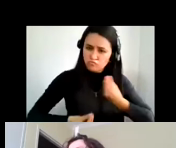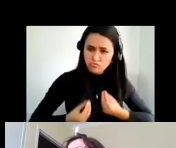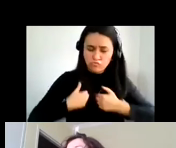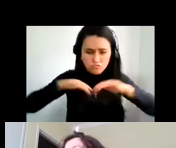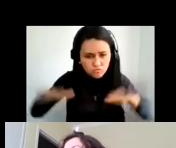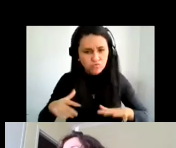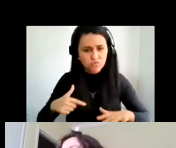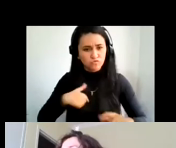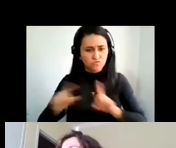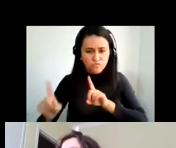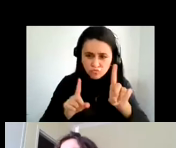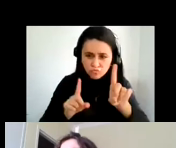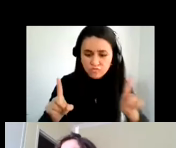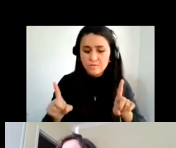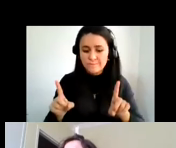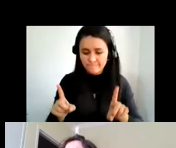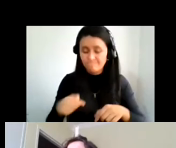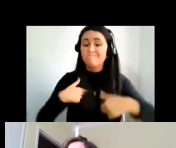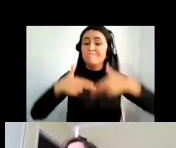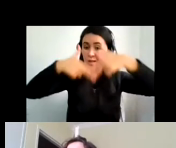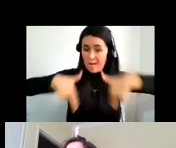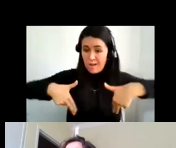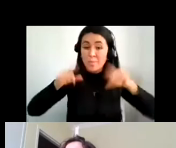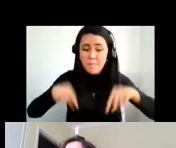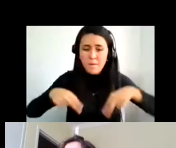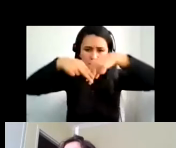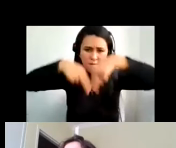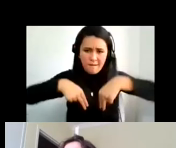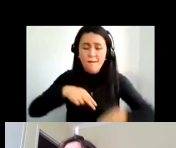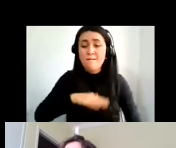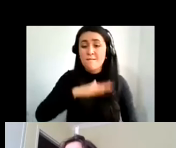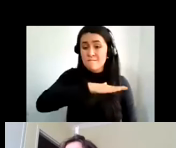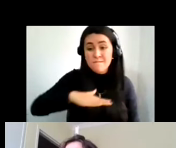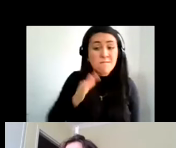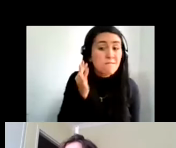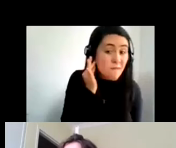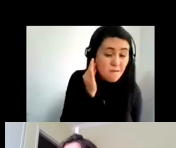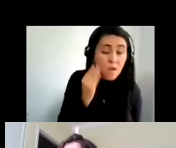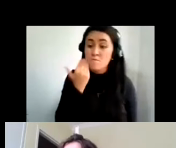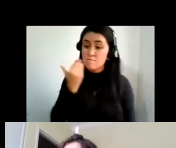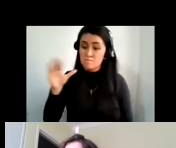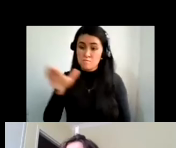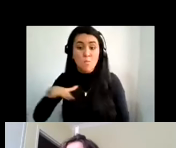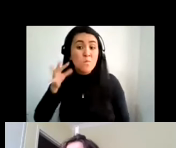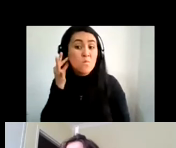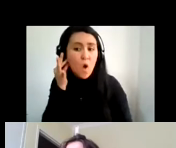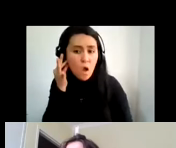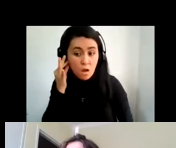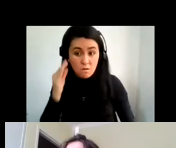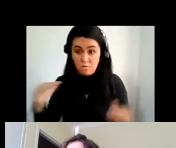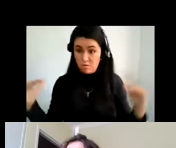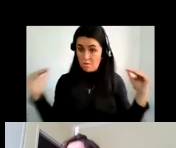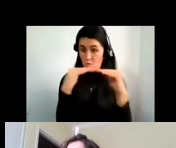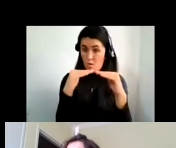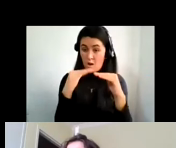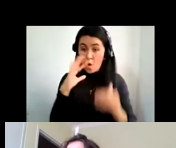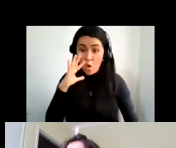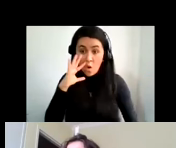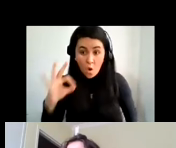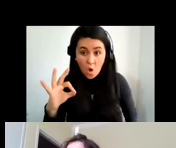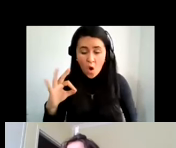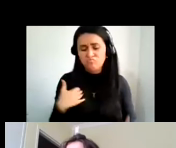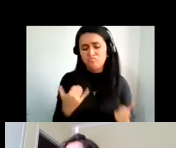without being accompanied by a male household member. Under accessibility, we also have financial related barriers, and that